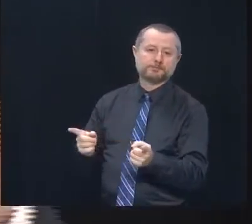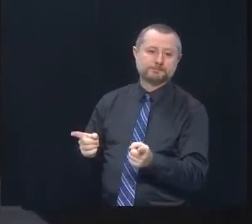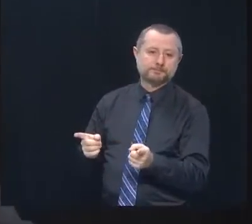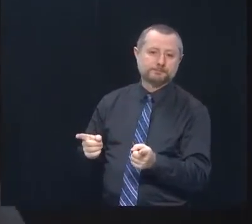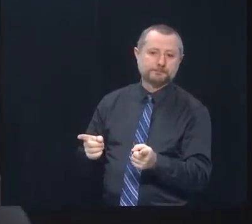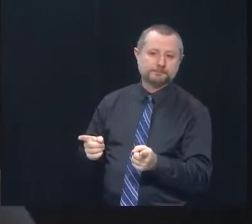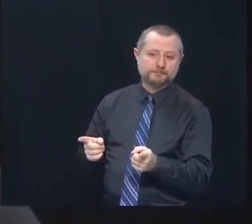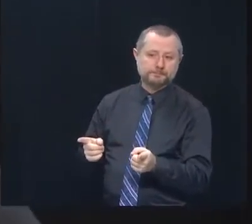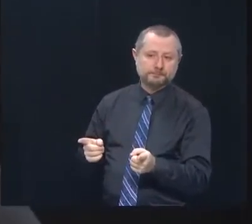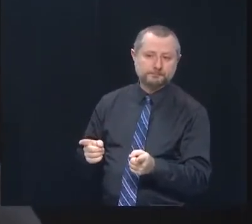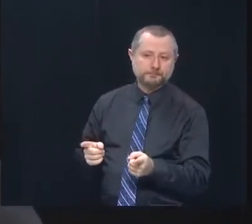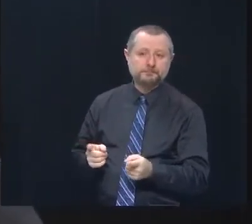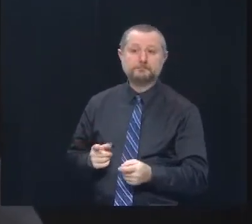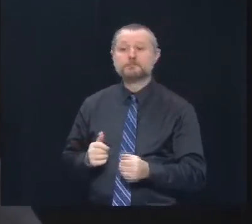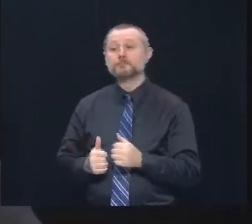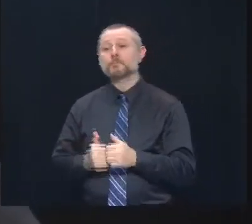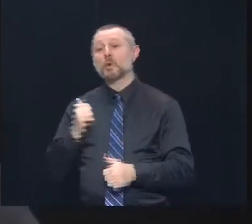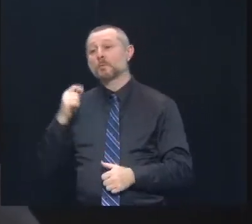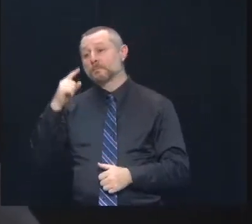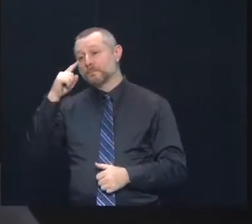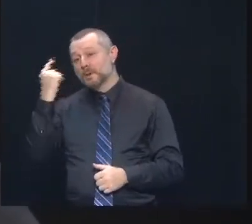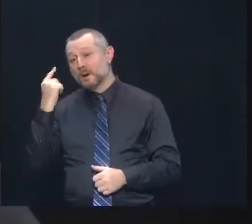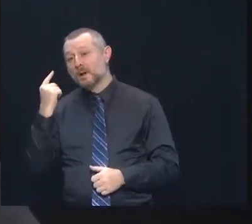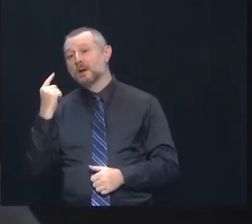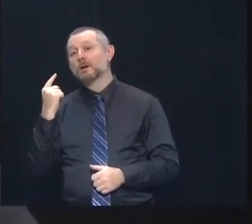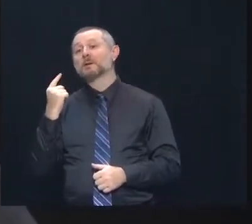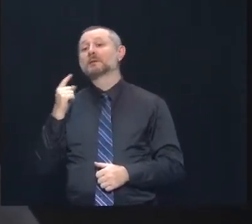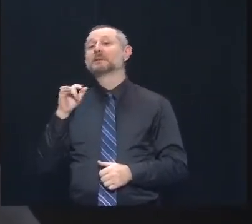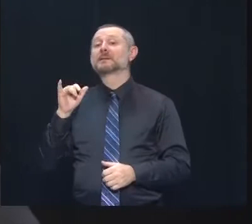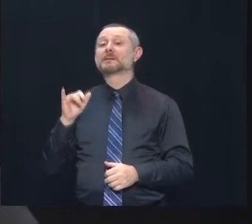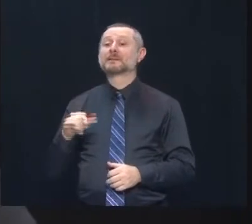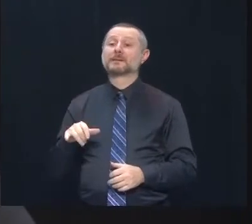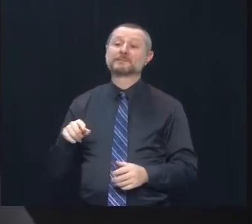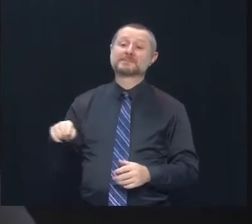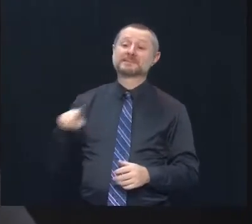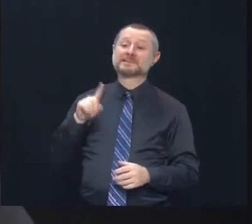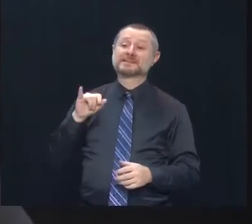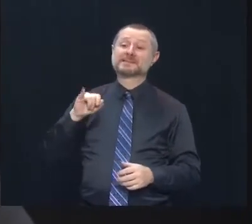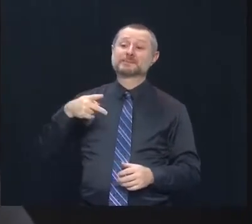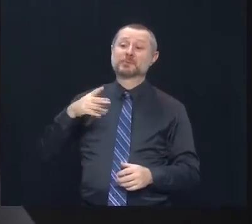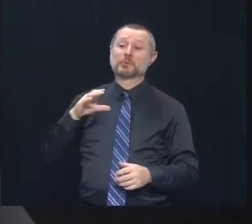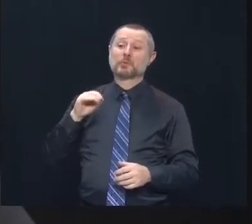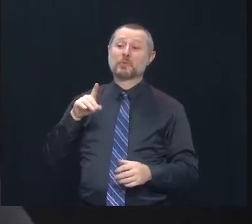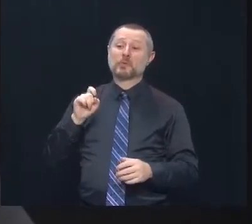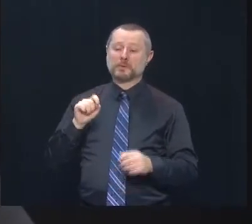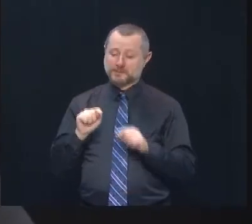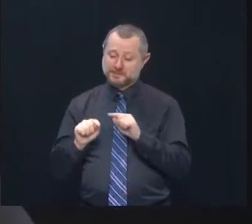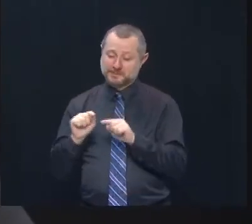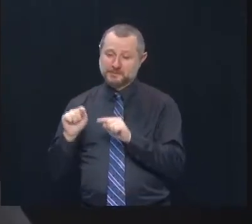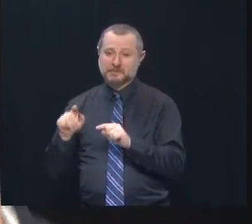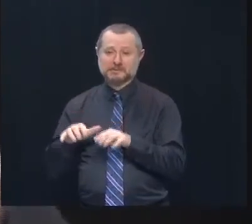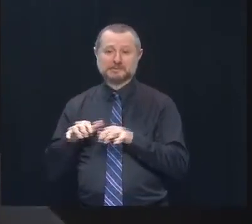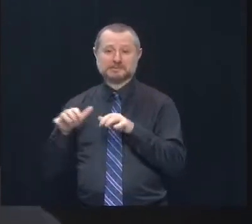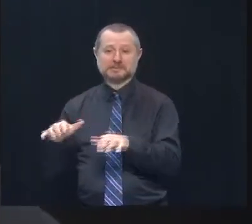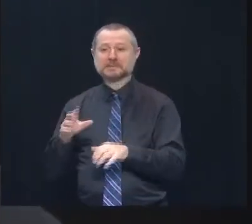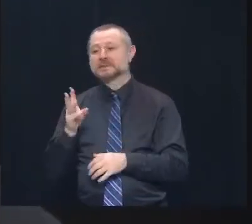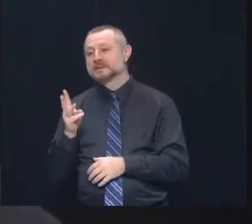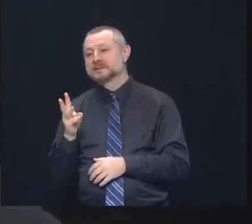Majority of black zip codes, 67% more likely to have a shortage of primary care doctors.